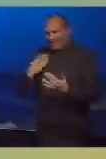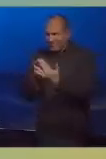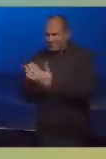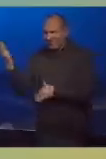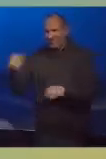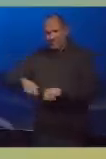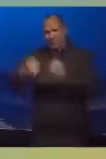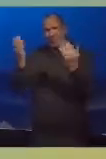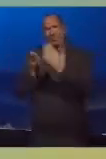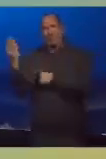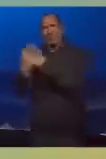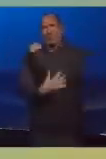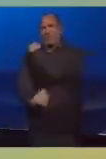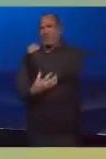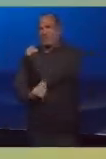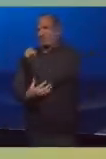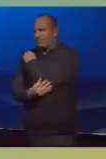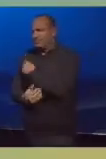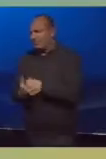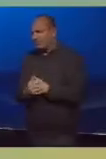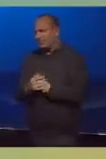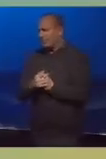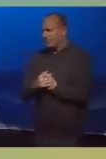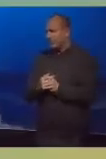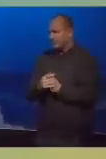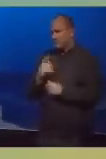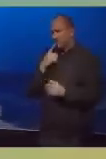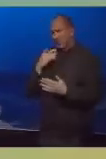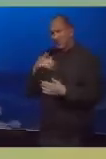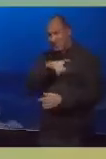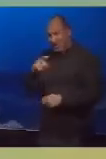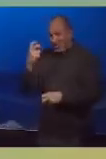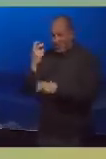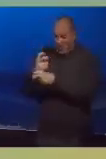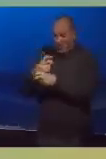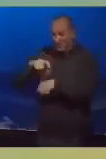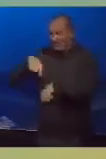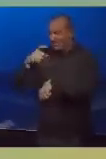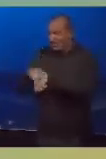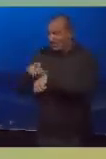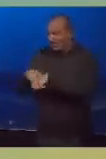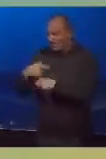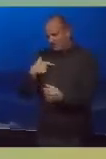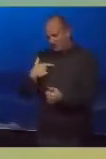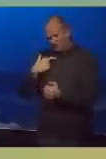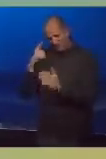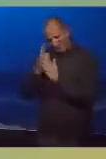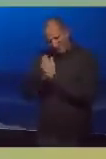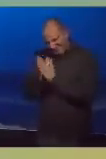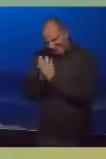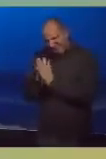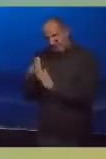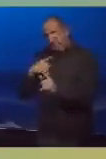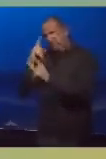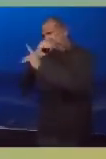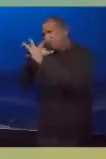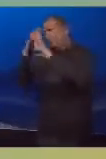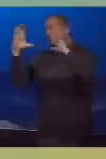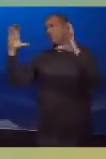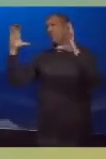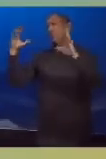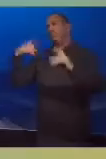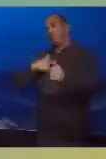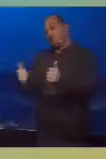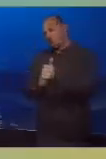poverty. In those hard times, what drove me was the pursuit of